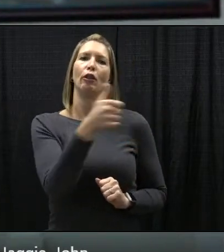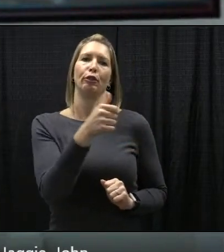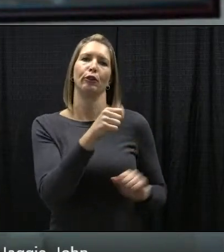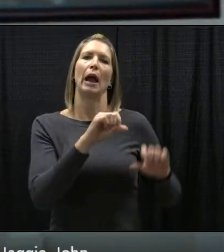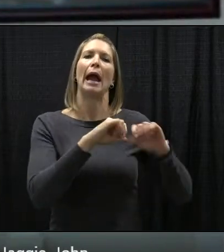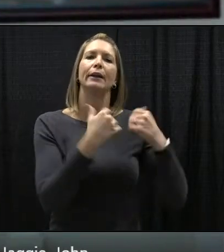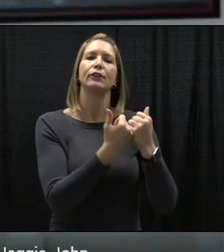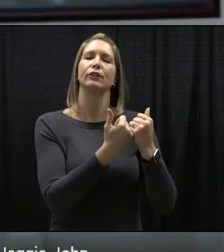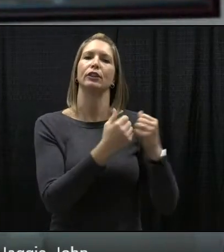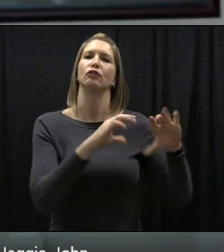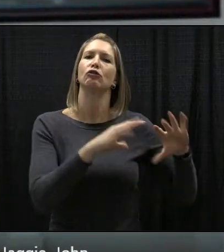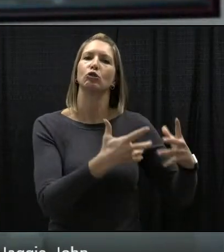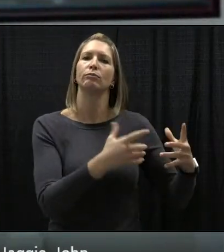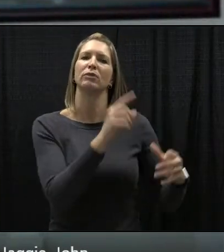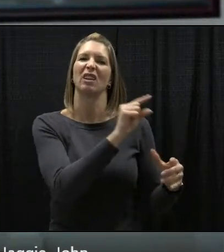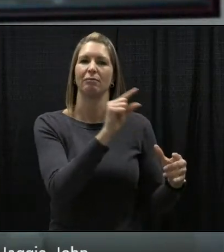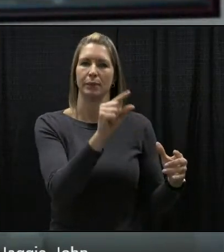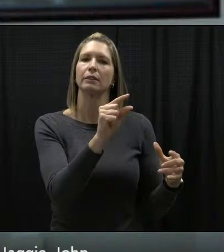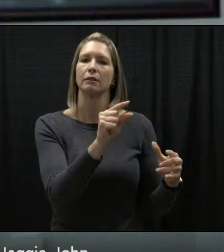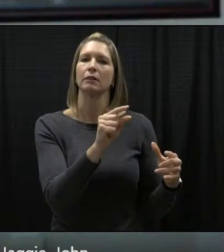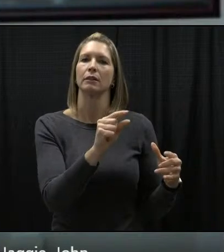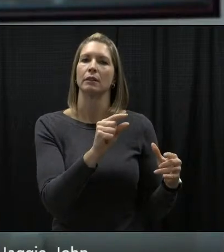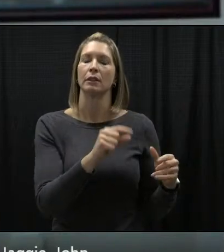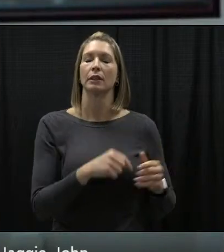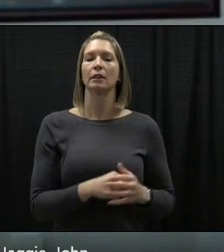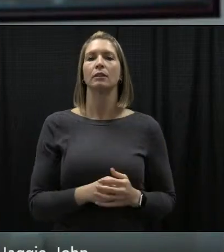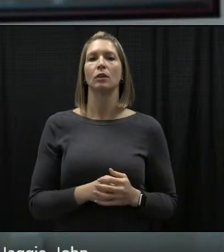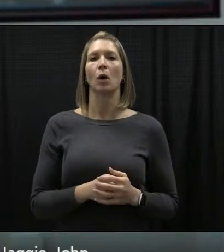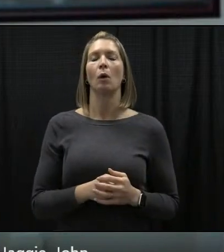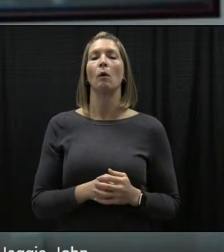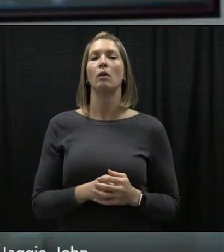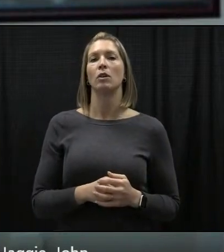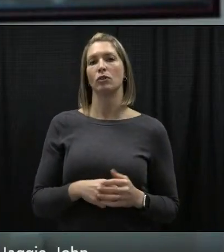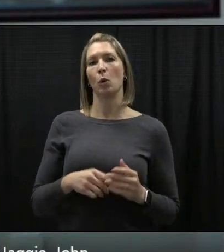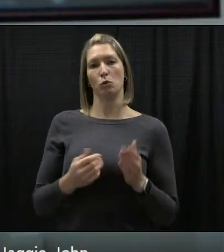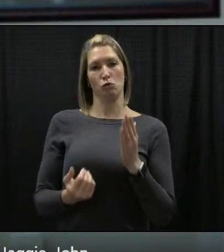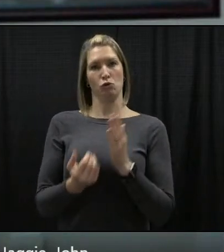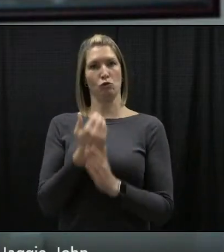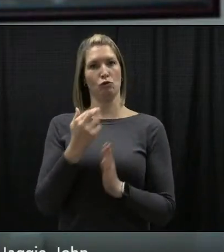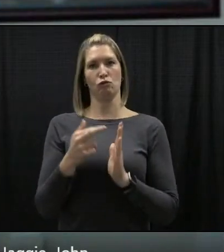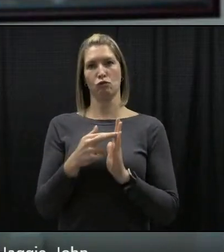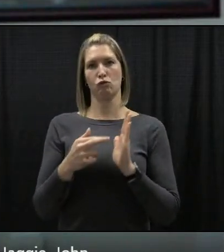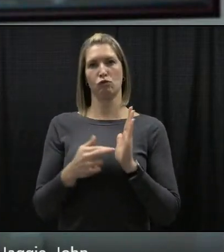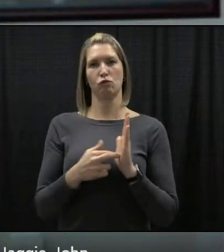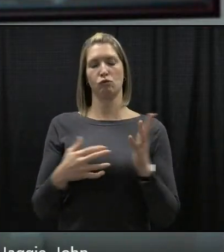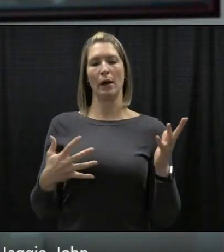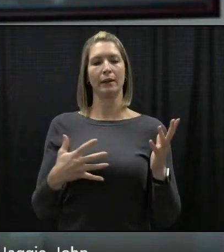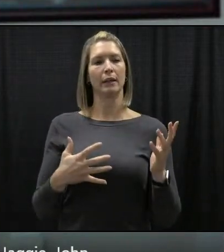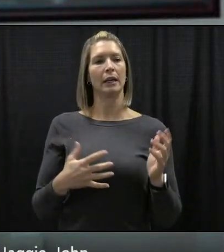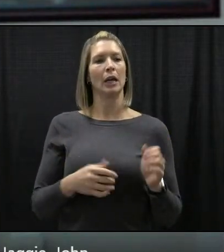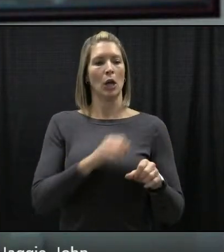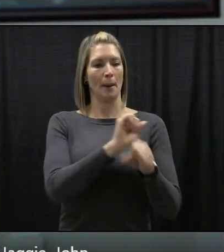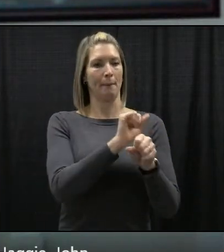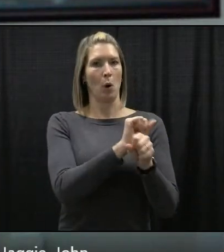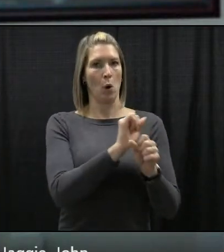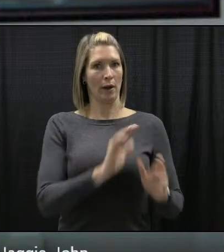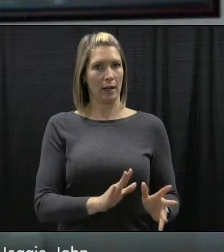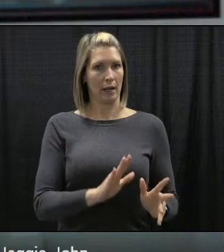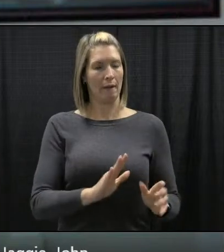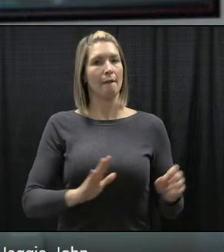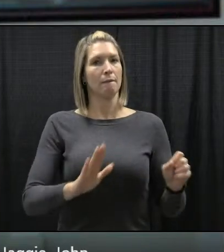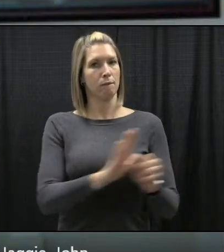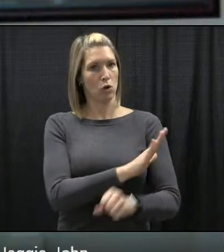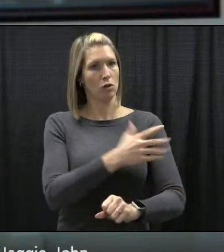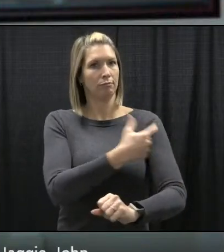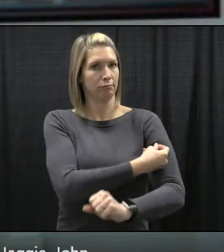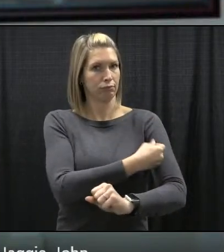The employee will have to be fully vaccinated or have an approved medical exemption